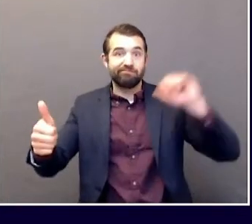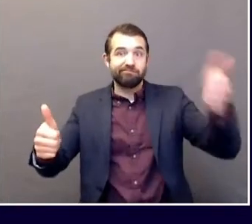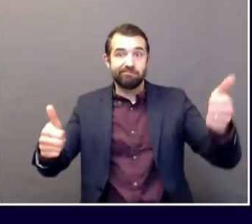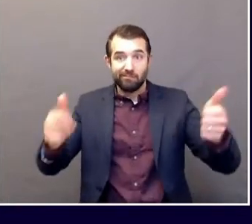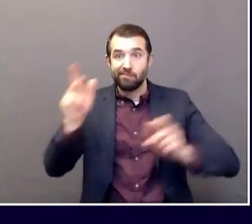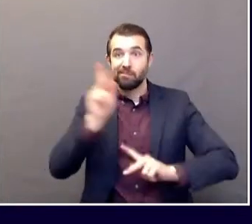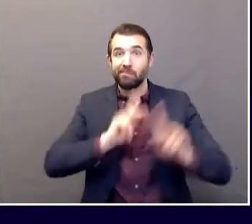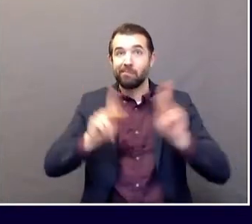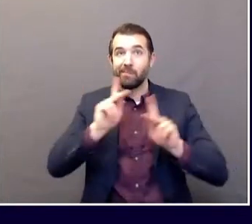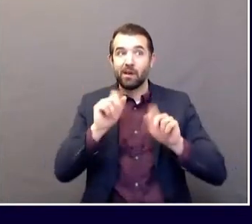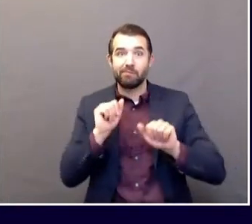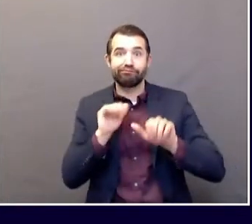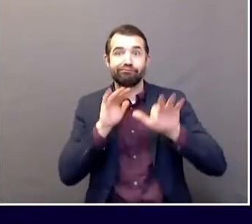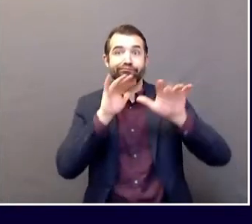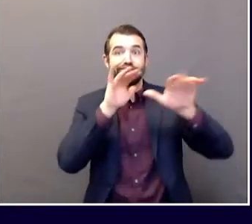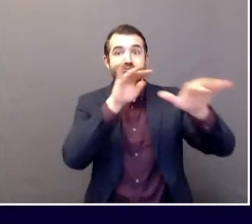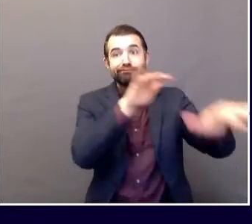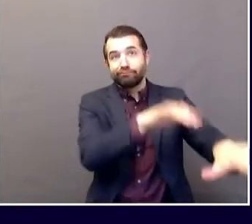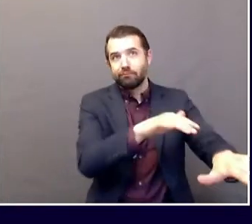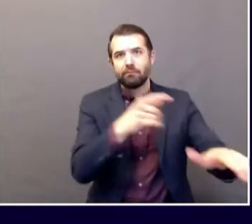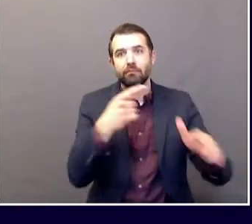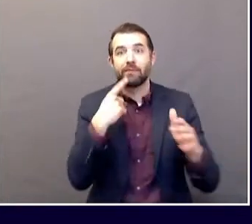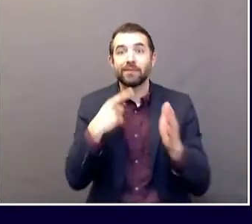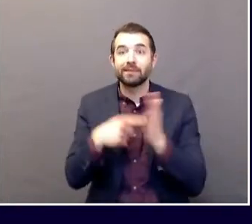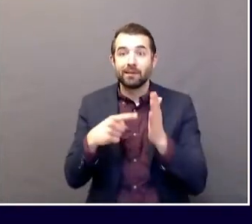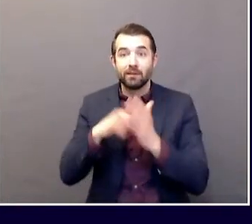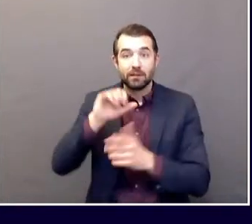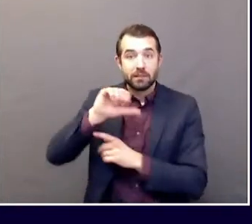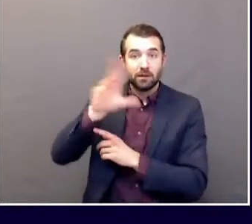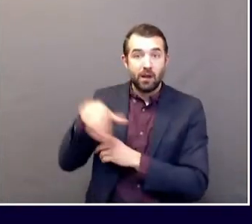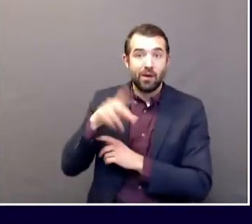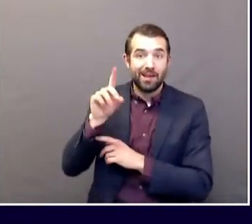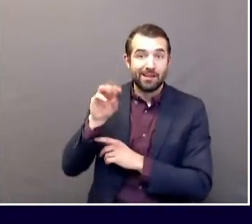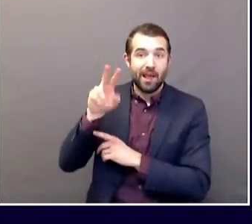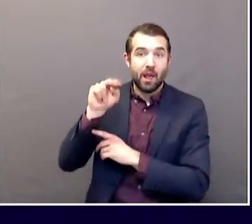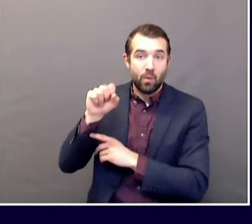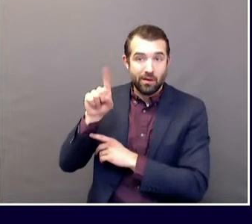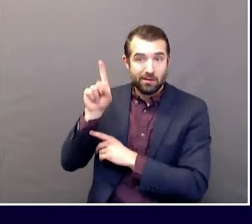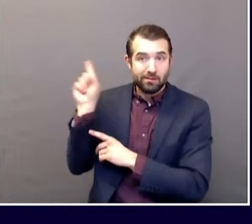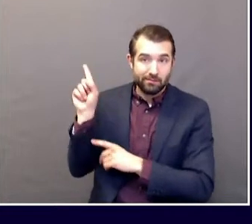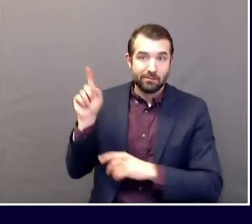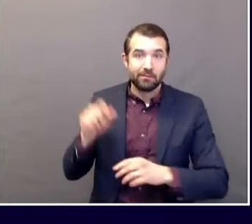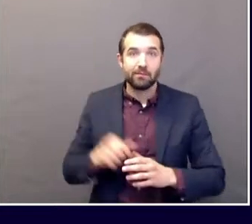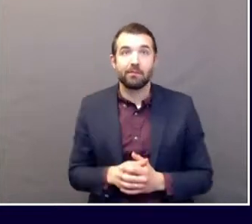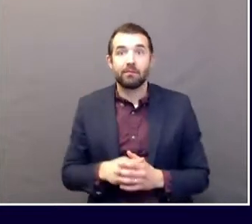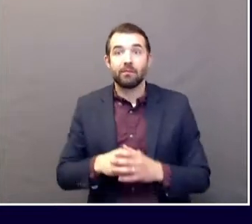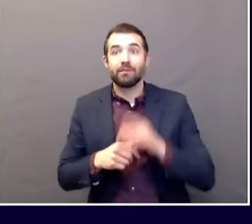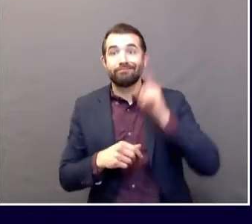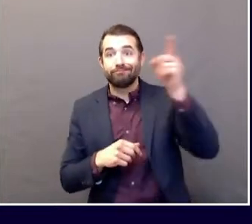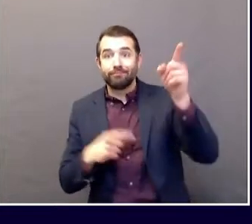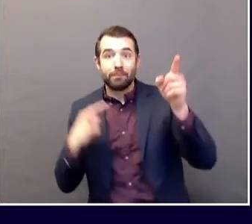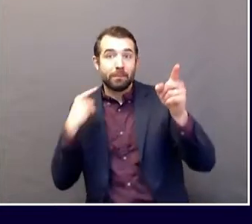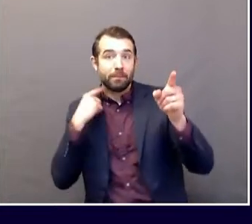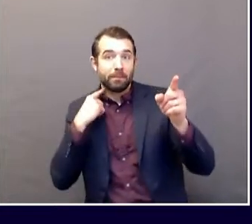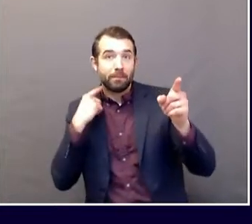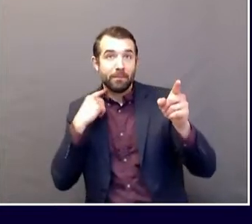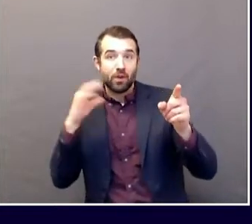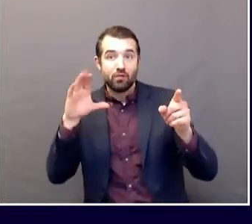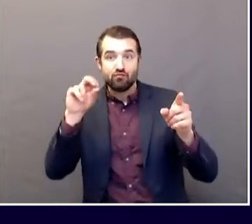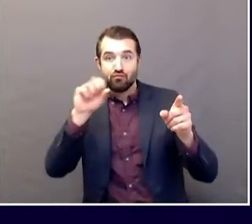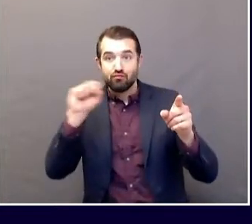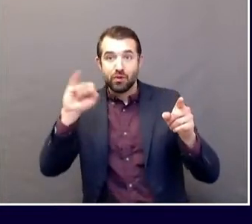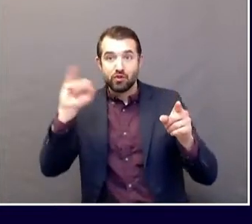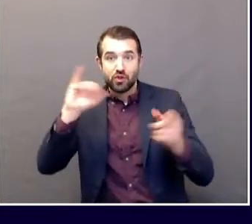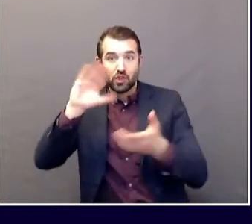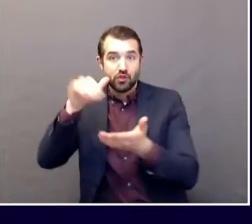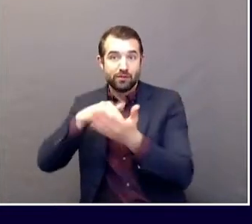in place right now at Scarborough Downs or at the Cross Insurance Center. Those are sites that can vaccinate, again, well north of 1,000 up